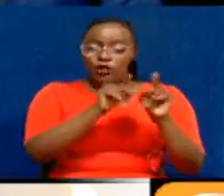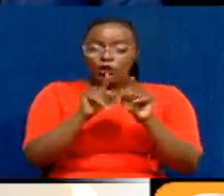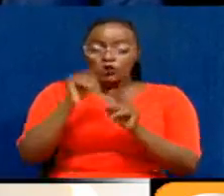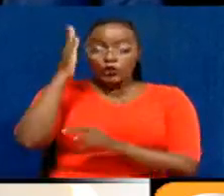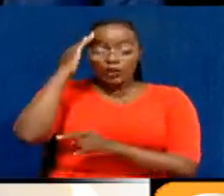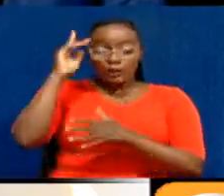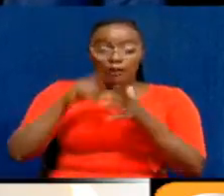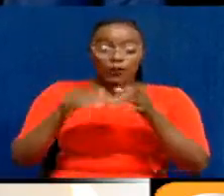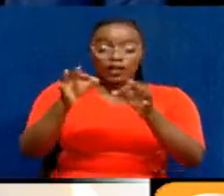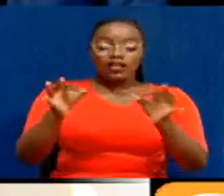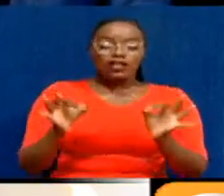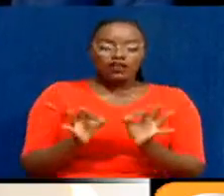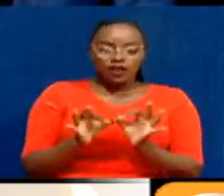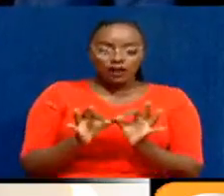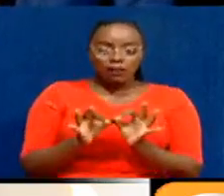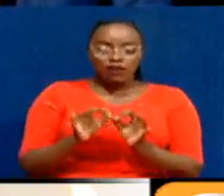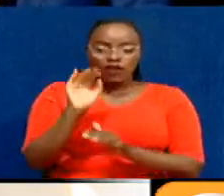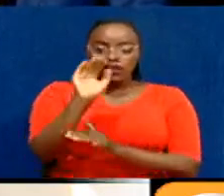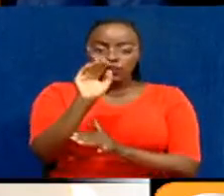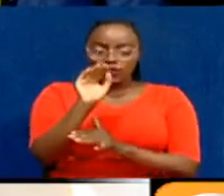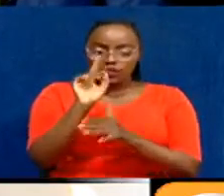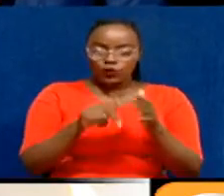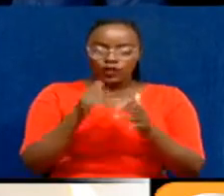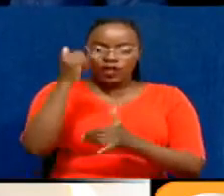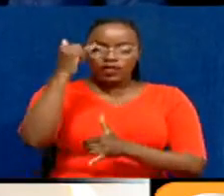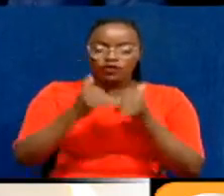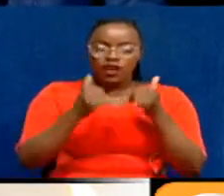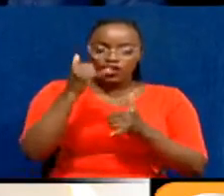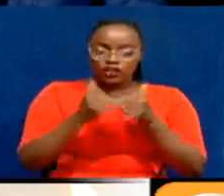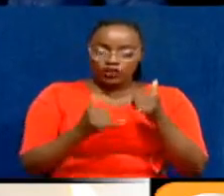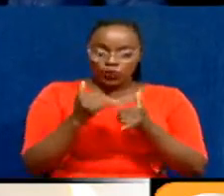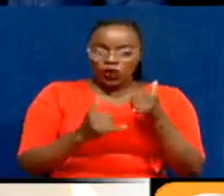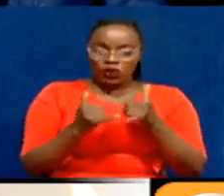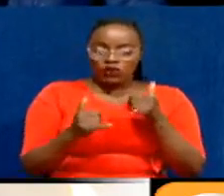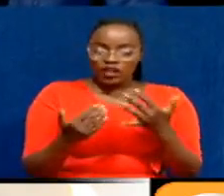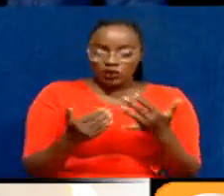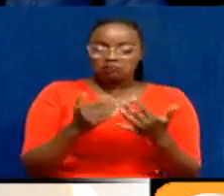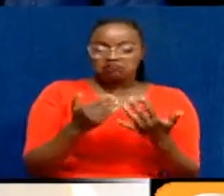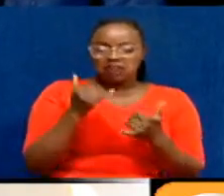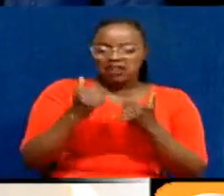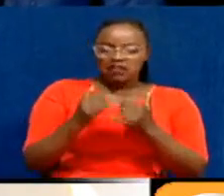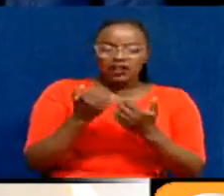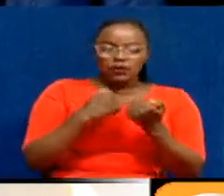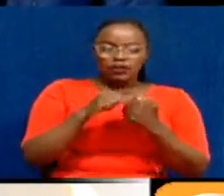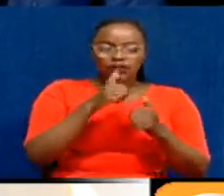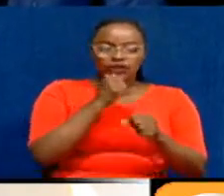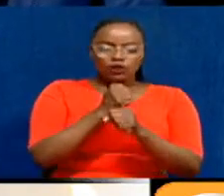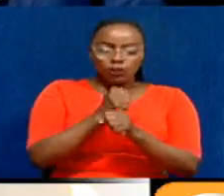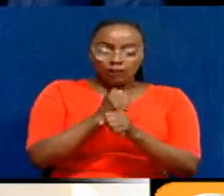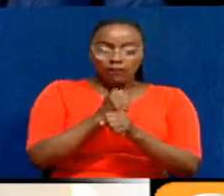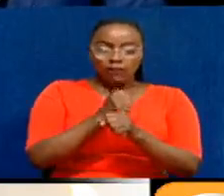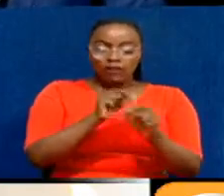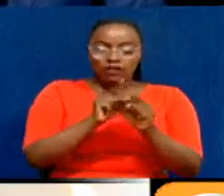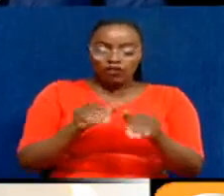to note is that the family has requested that the final rites of the late retired president Mwai Kibaki be made